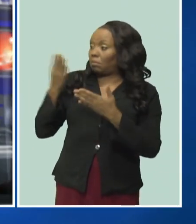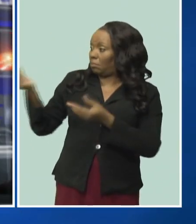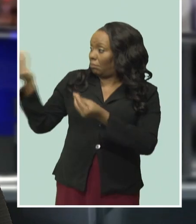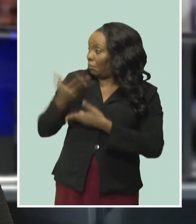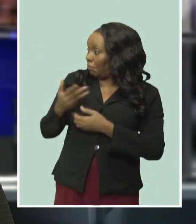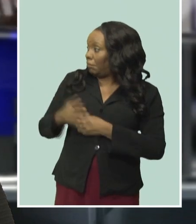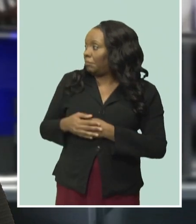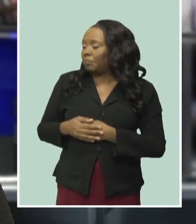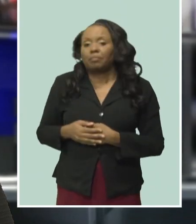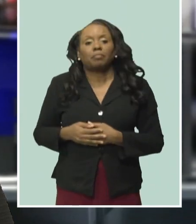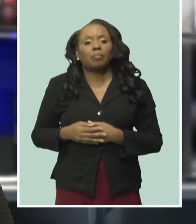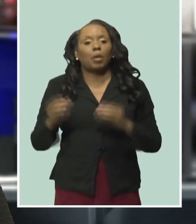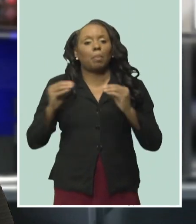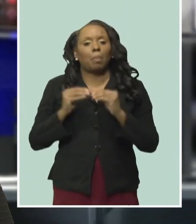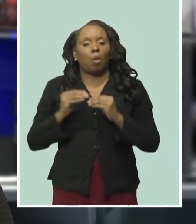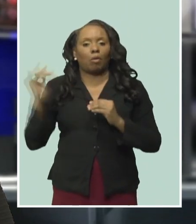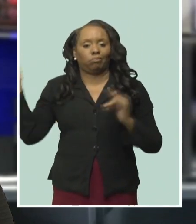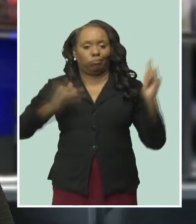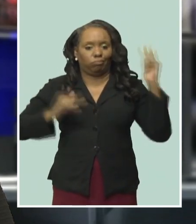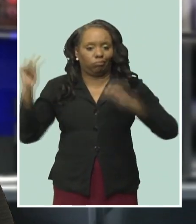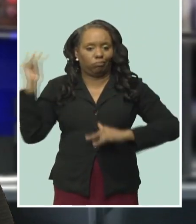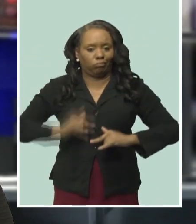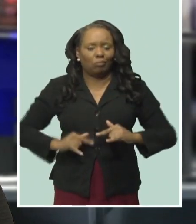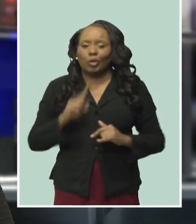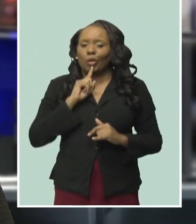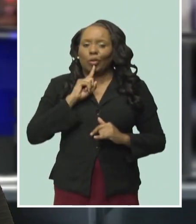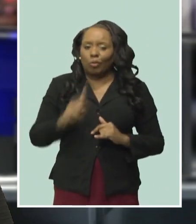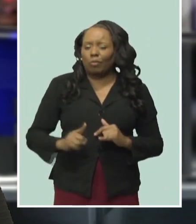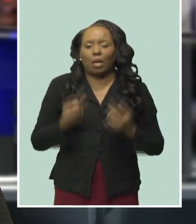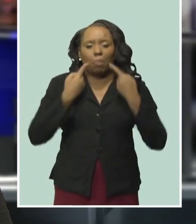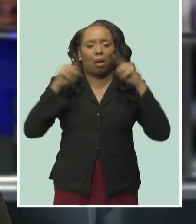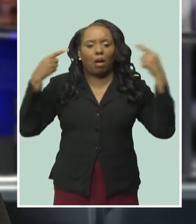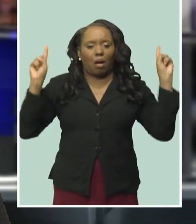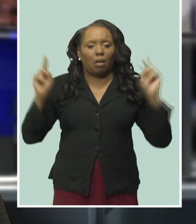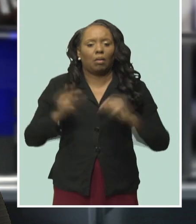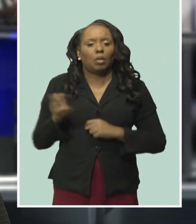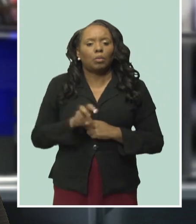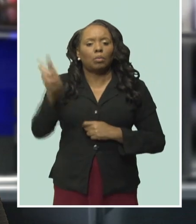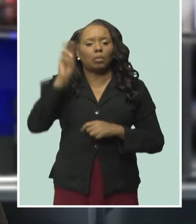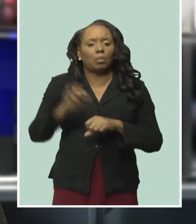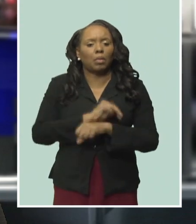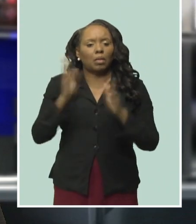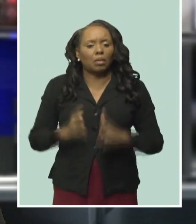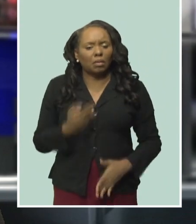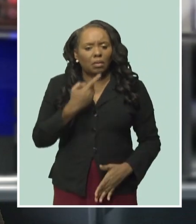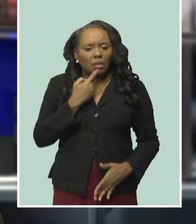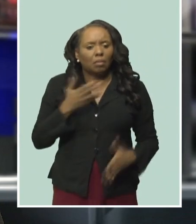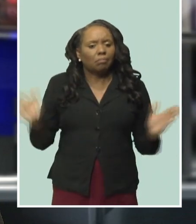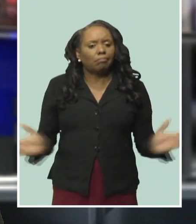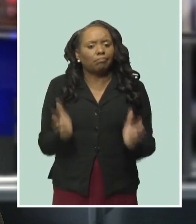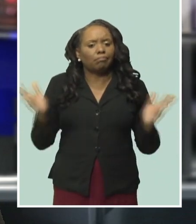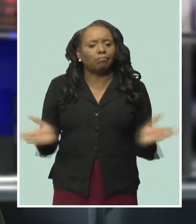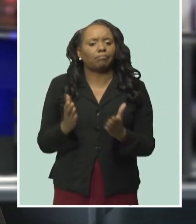Pearson. Increasing airlift is one of the areas tourism officials are reporting major success with. The Tourism Minister says their